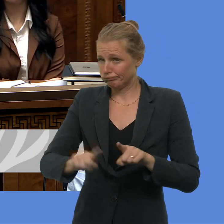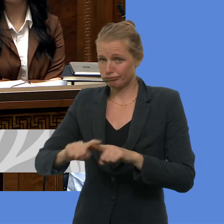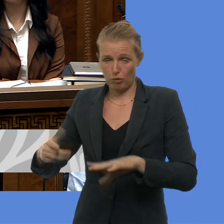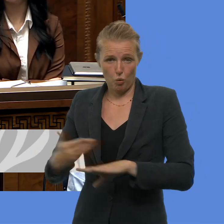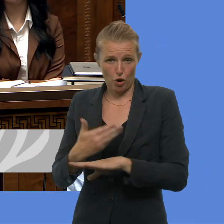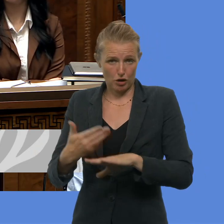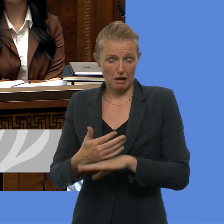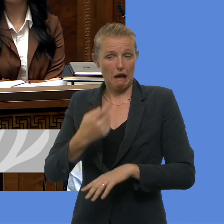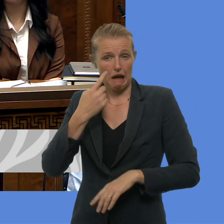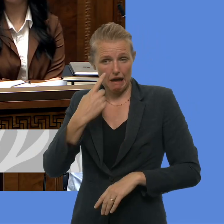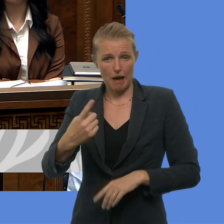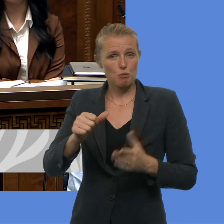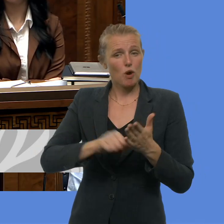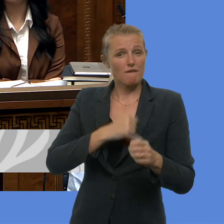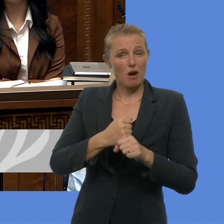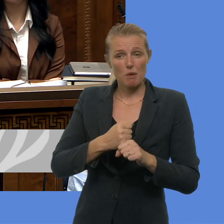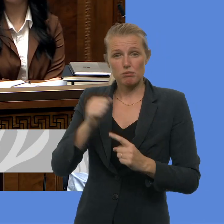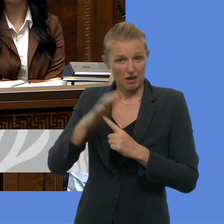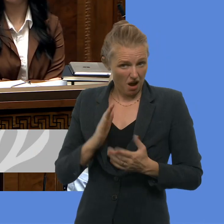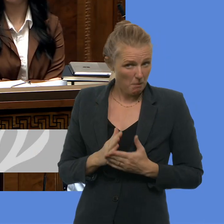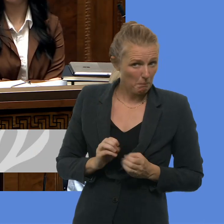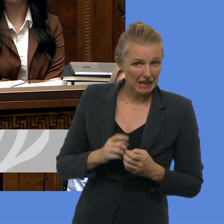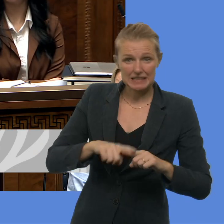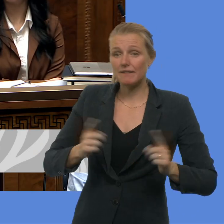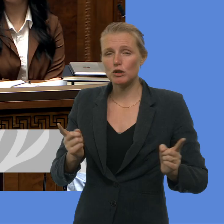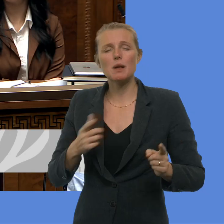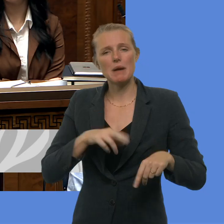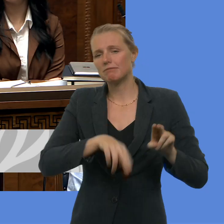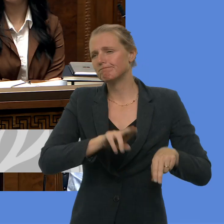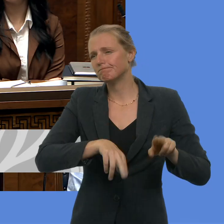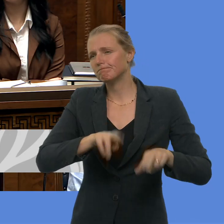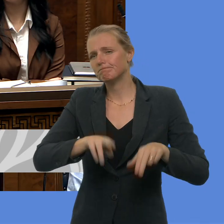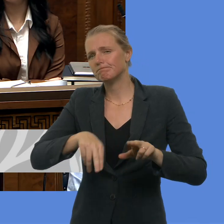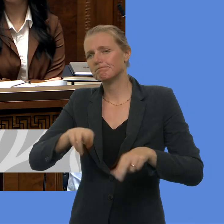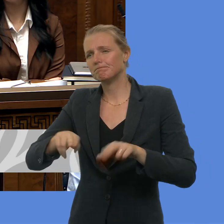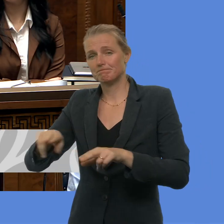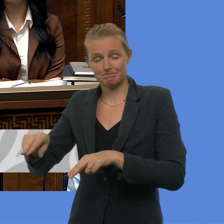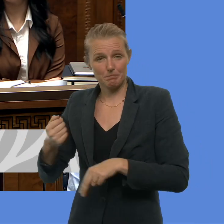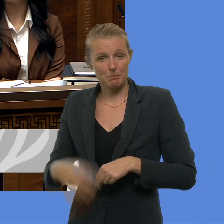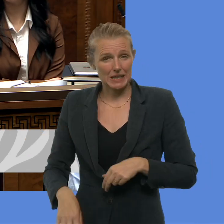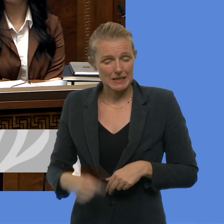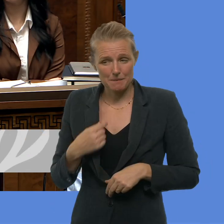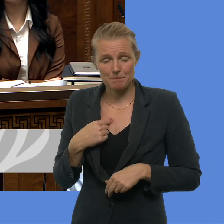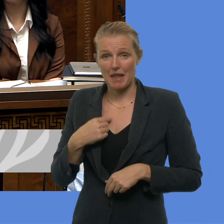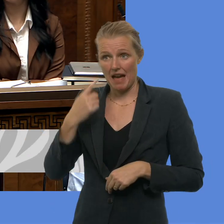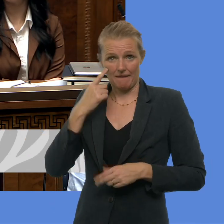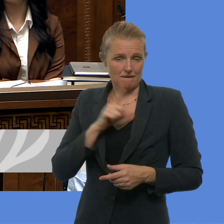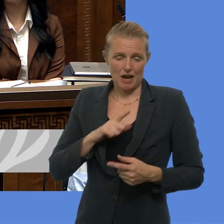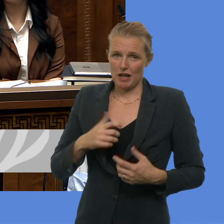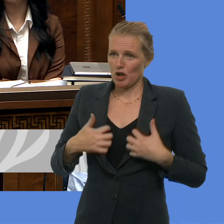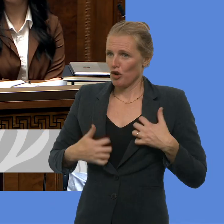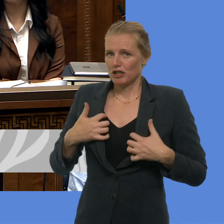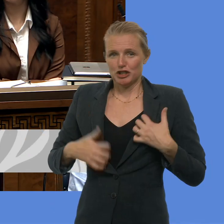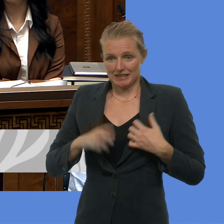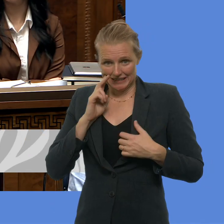hand really how these programme for government priorities are making a difference and how they're progressing on the ground. I think it's encouraging to see